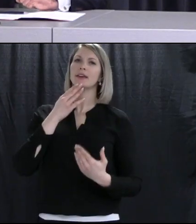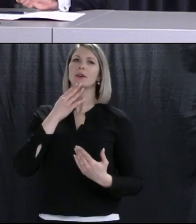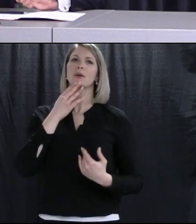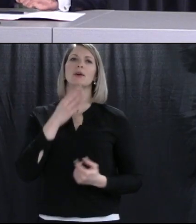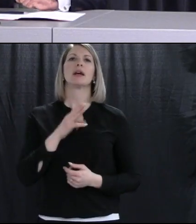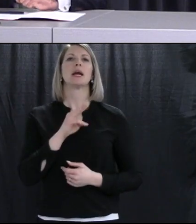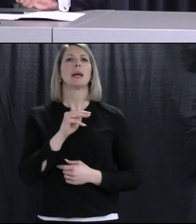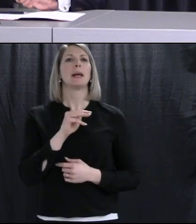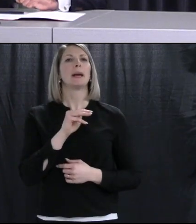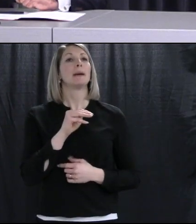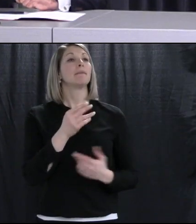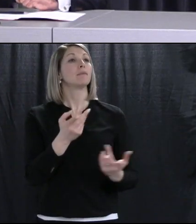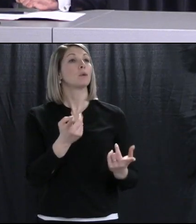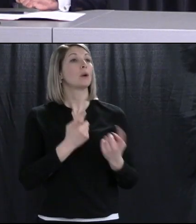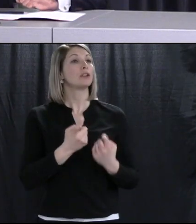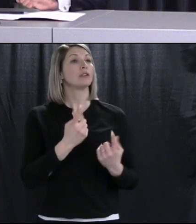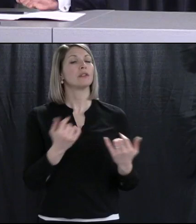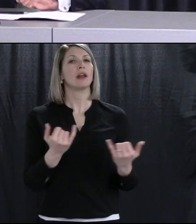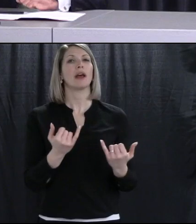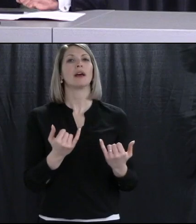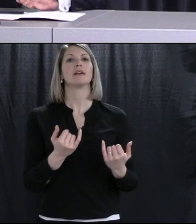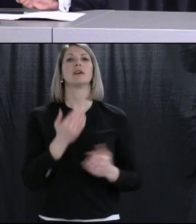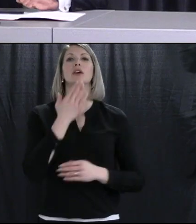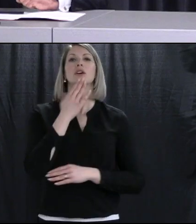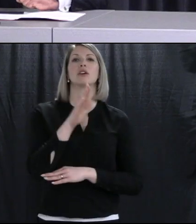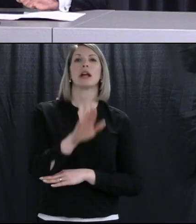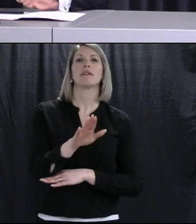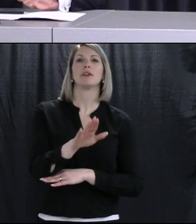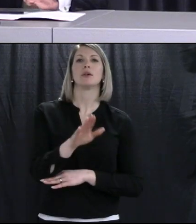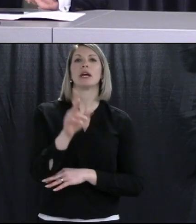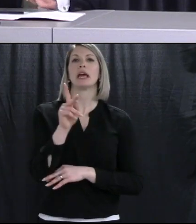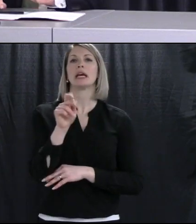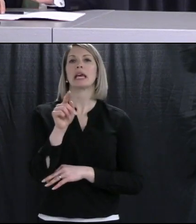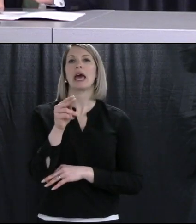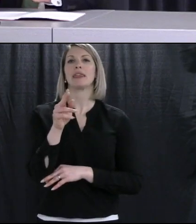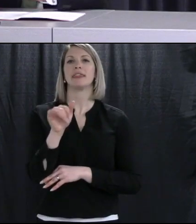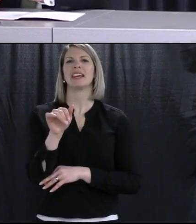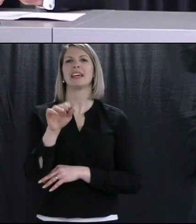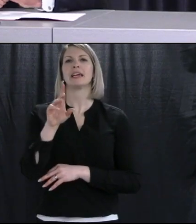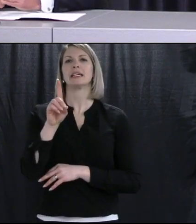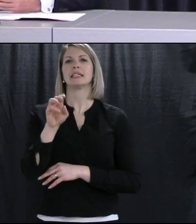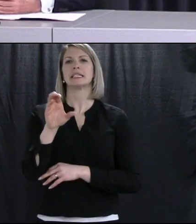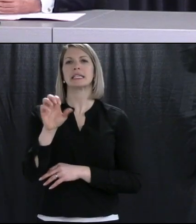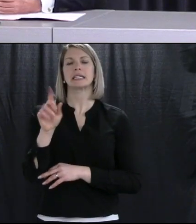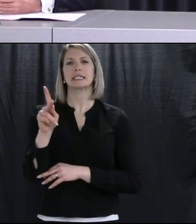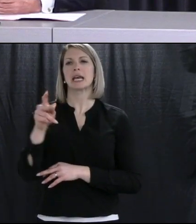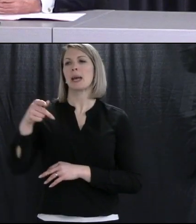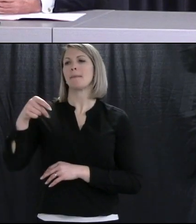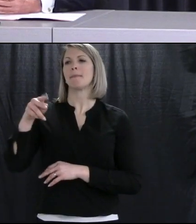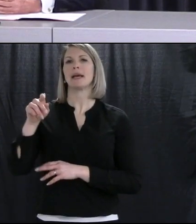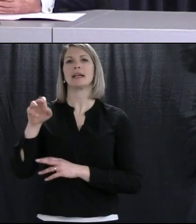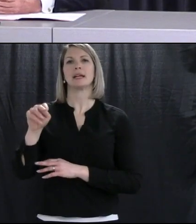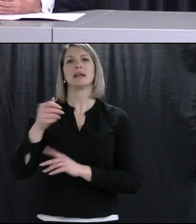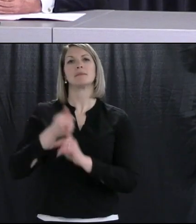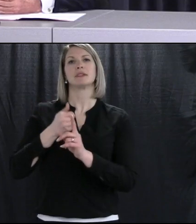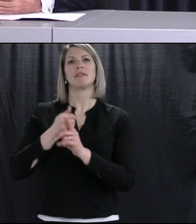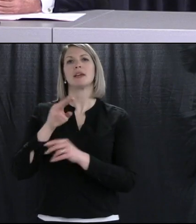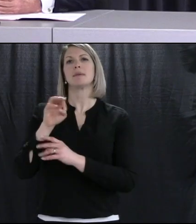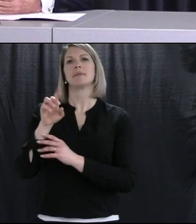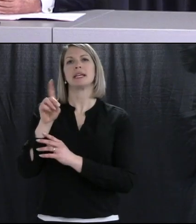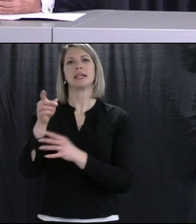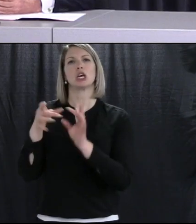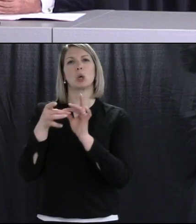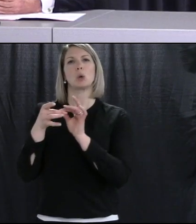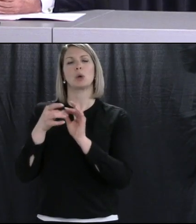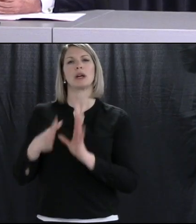media? Good afternoon, everyone. My name is Kathy Dix-Payton, and I'm the Media Relations Manager with the Department of Health and Community Services.